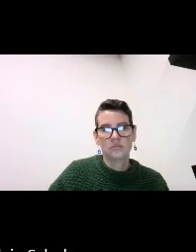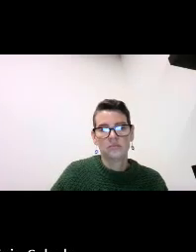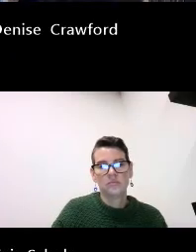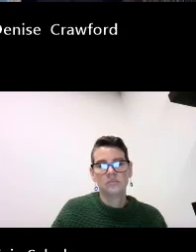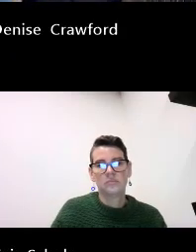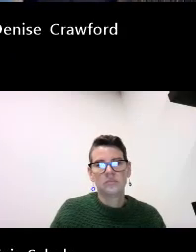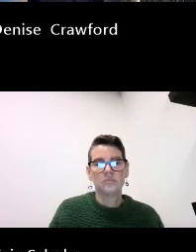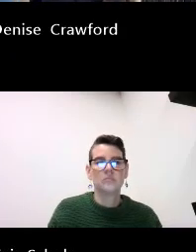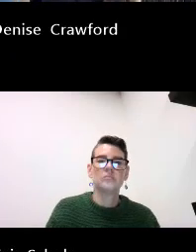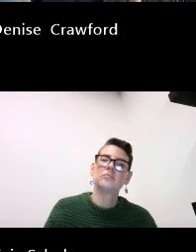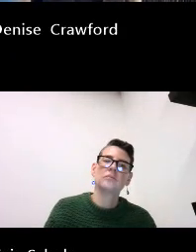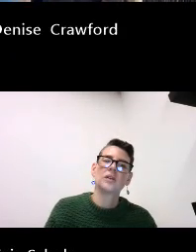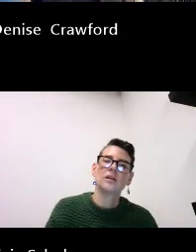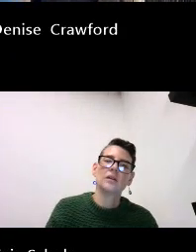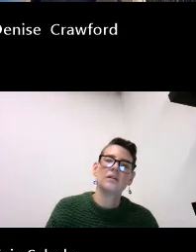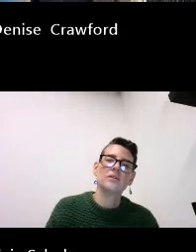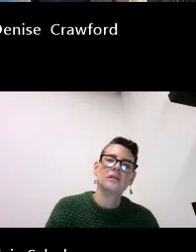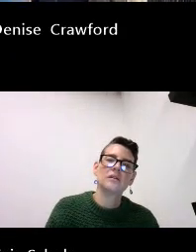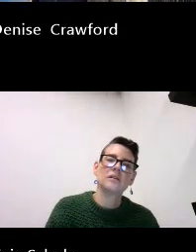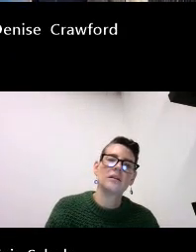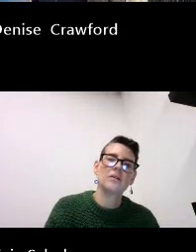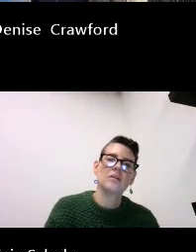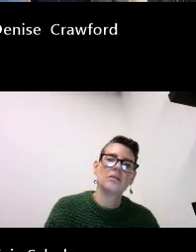is more for